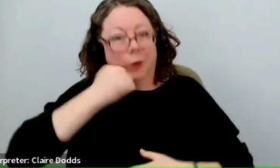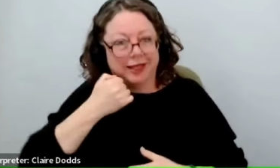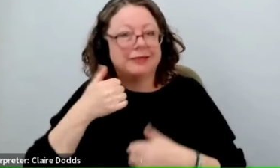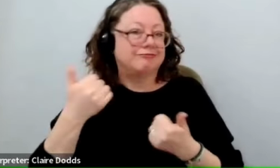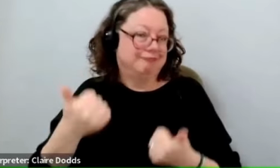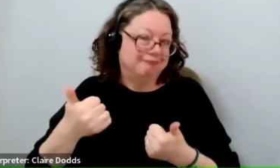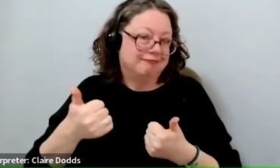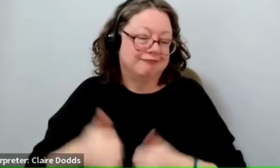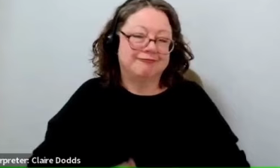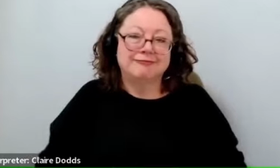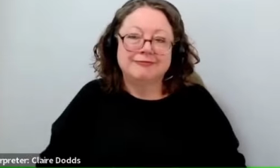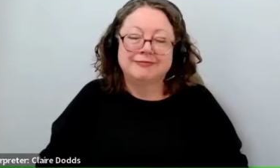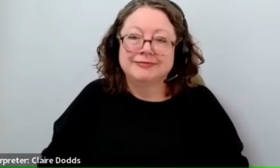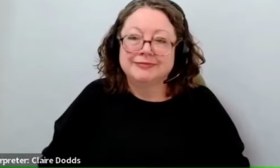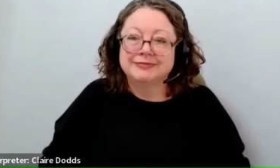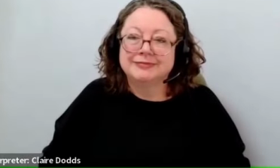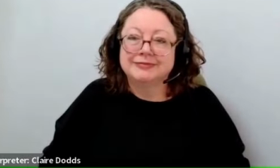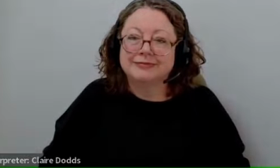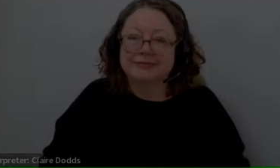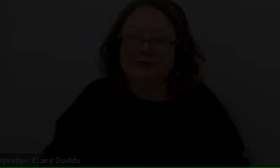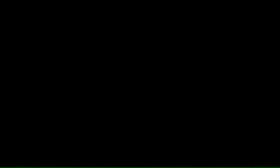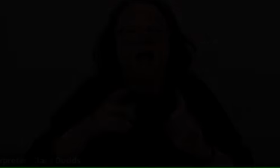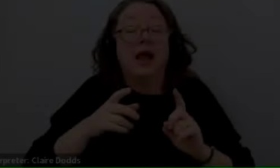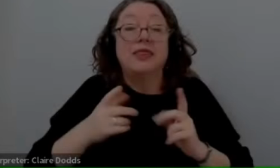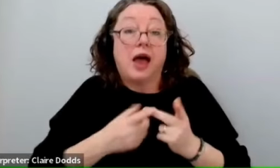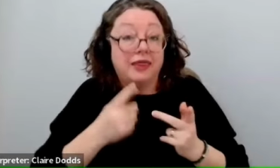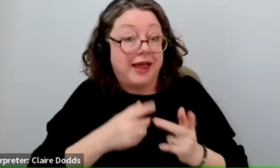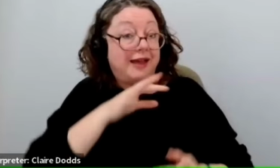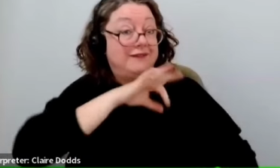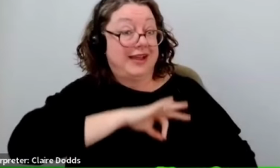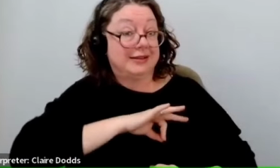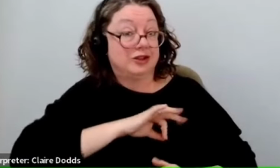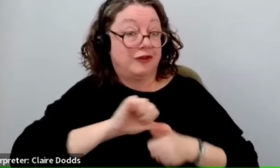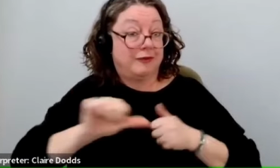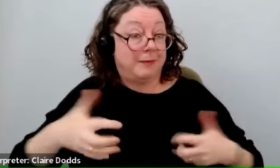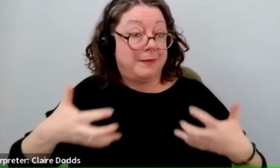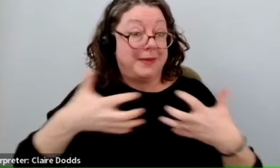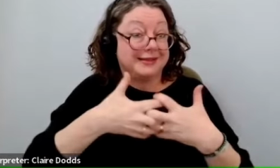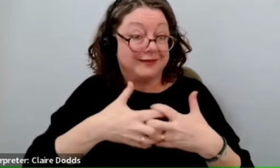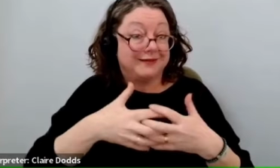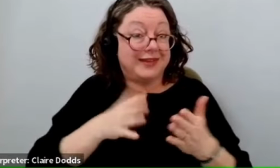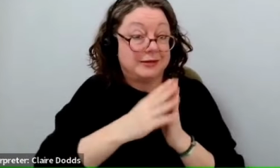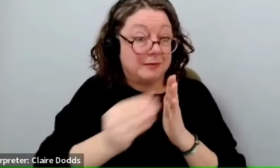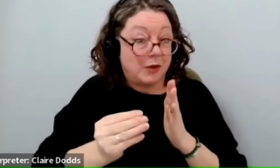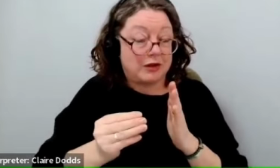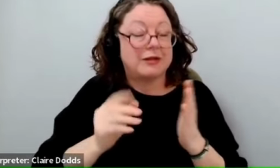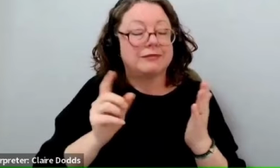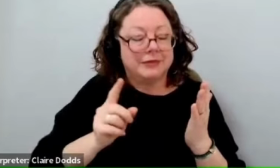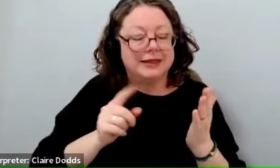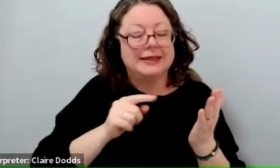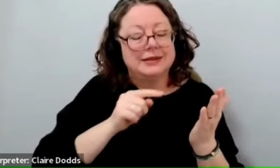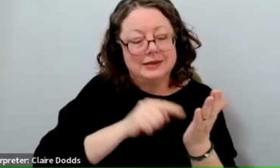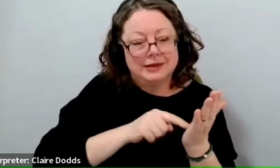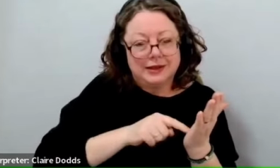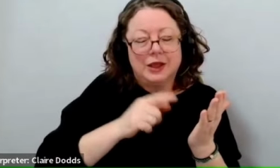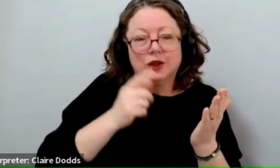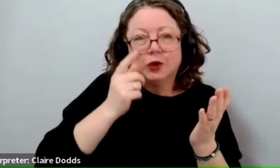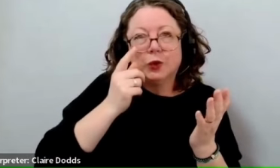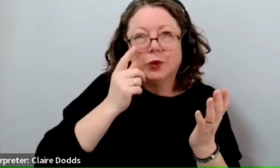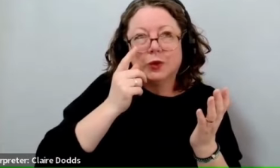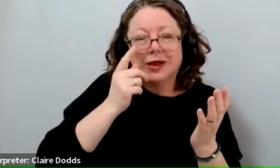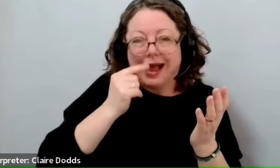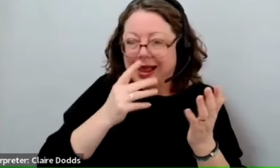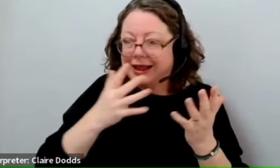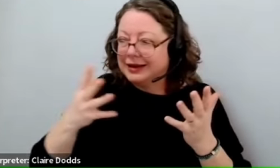best fit judgment can. Just to say, I think the other advantage of a best fit model is that you're able